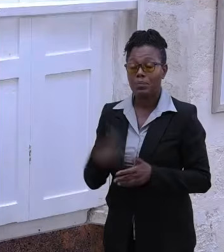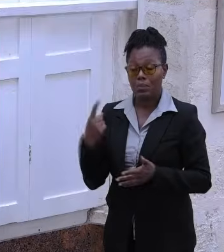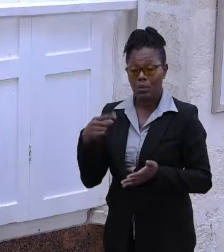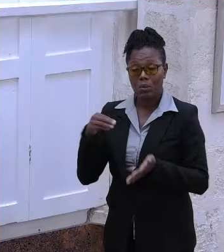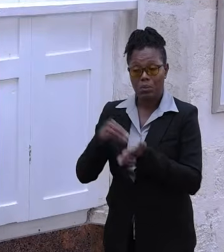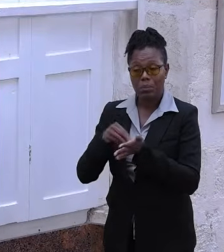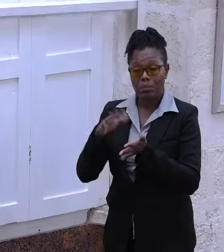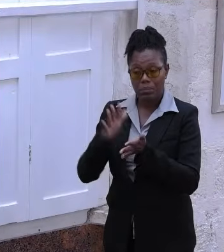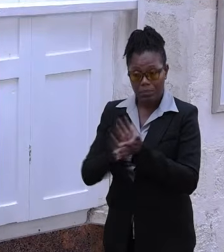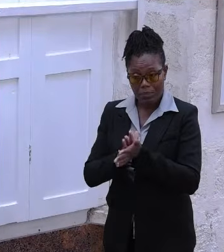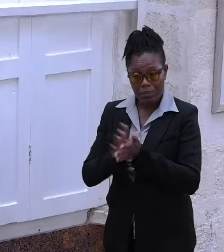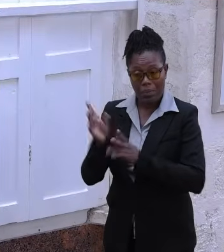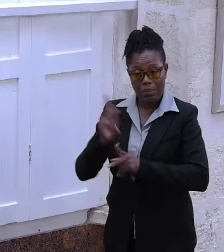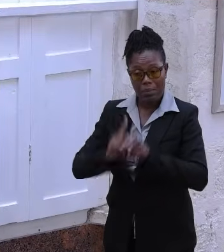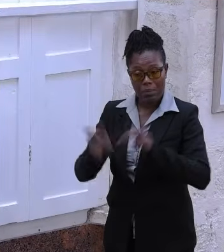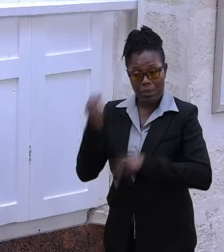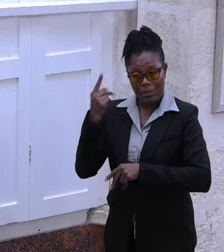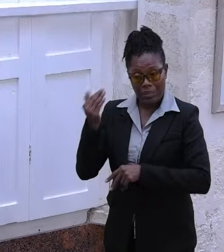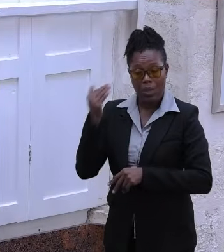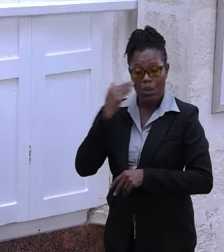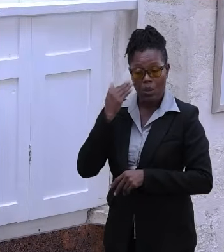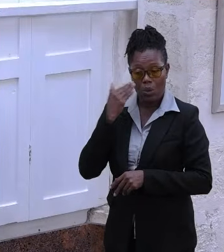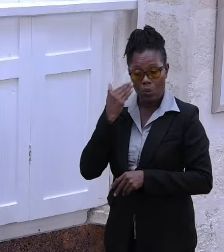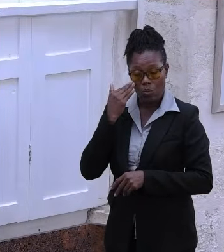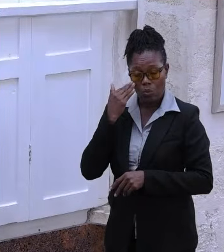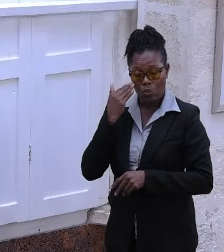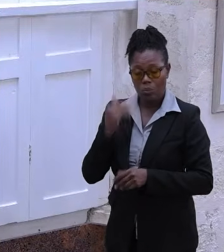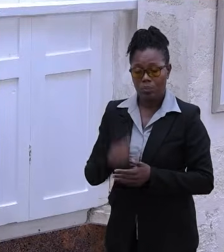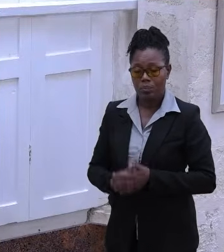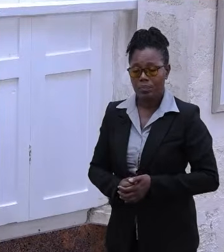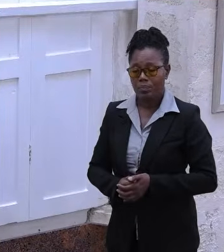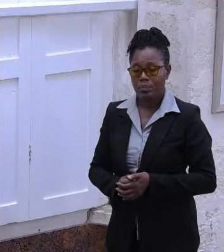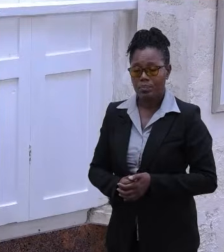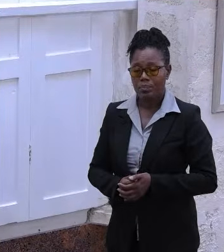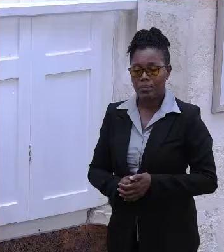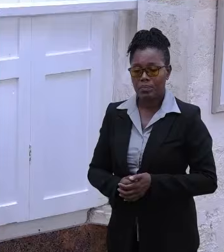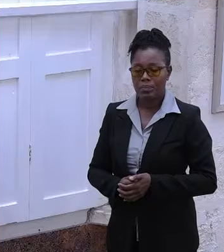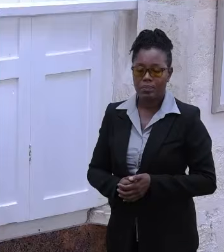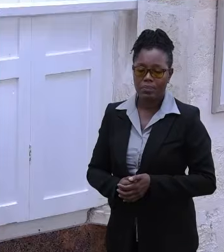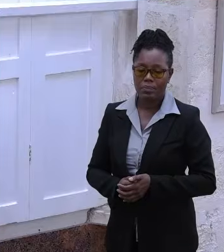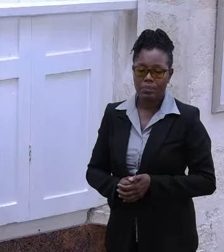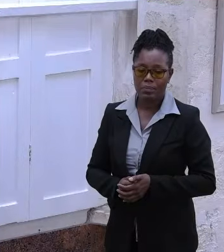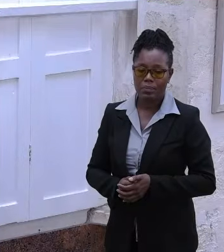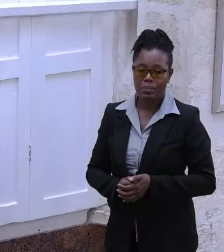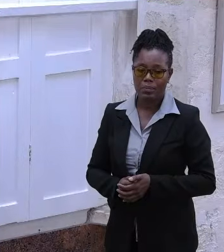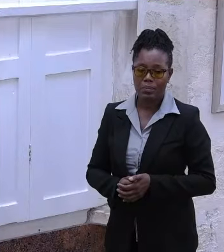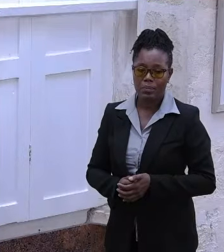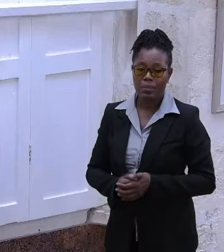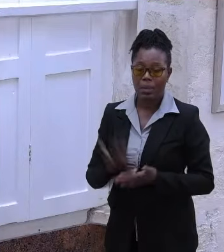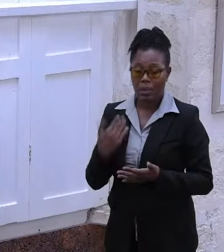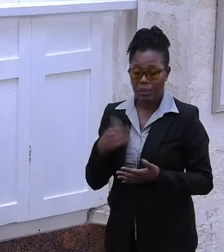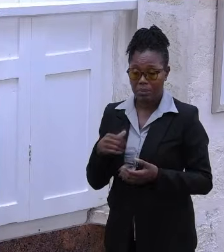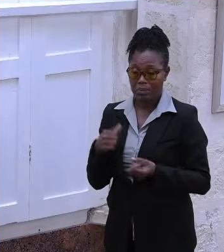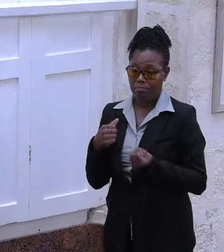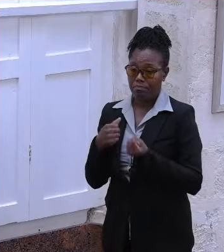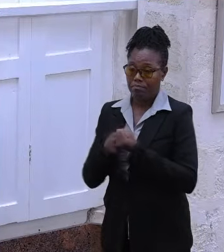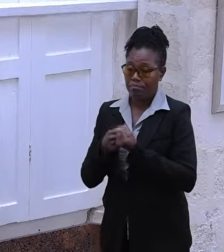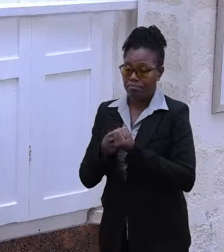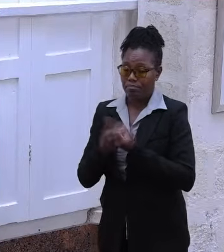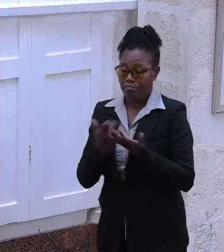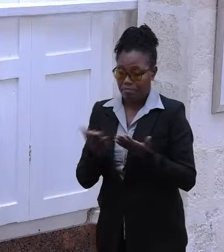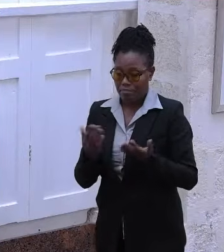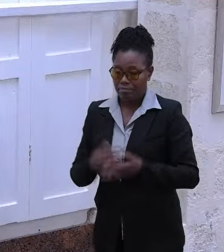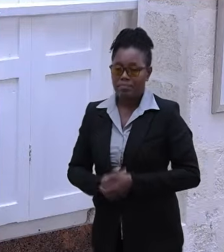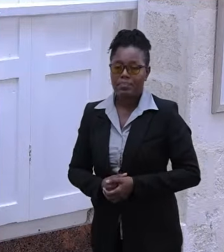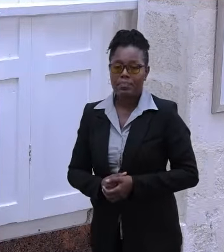that is known. And I agree with you, Chairman, supporting you in that particular regard. Thank